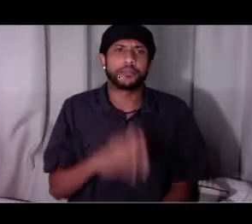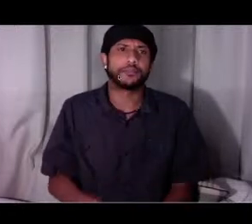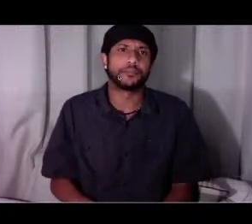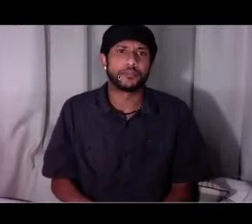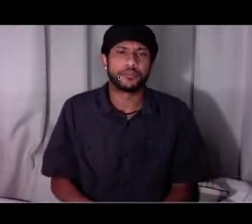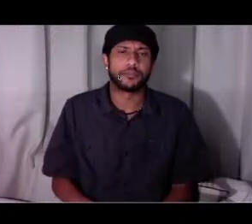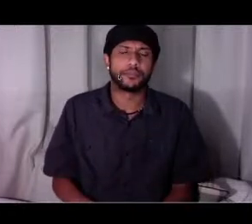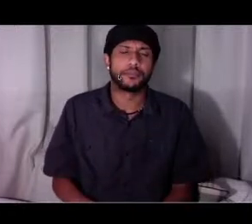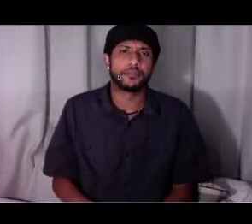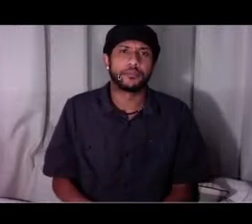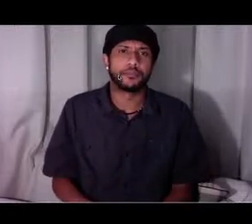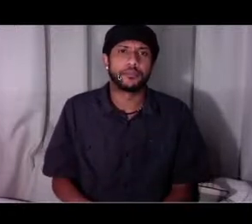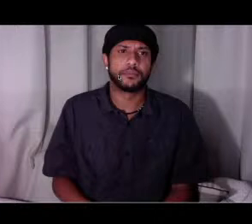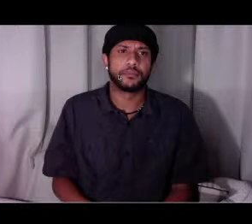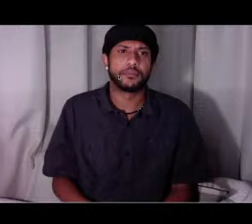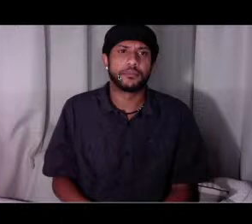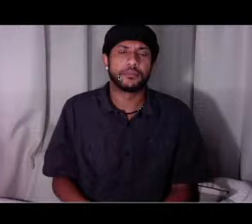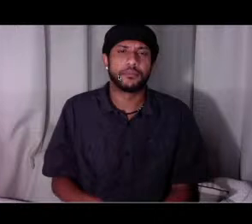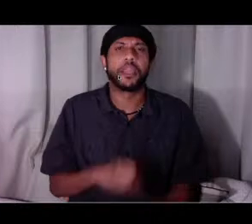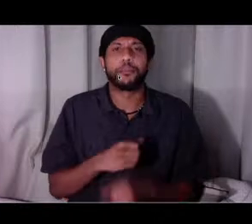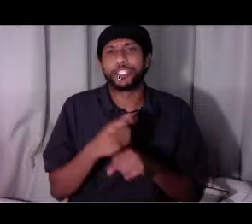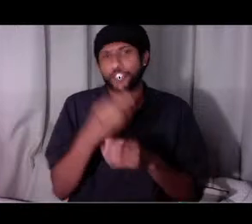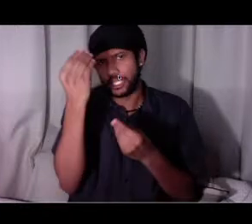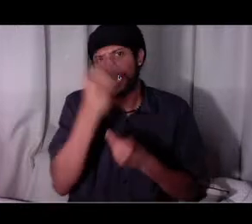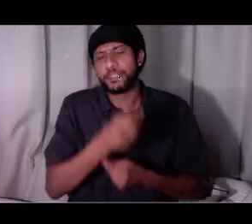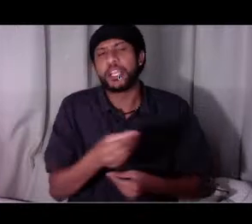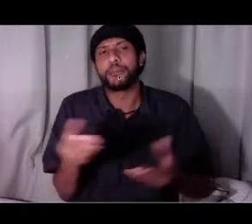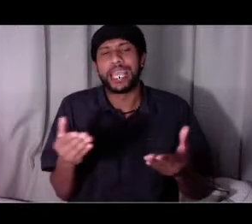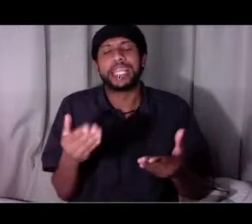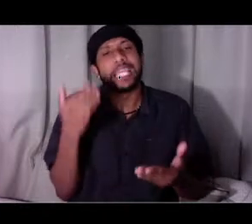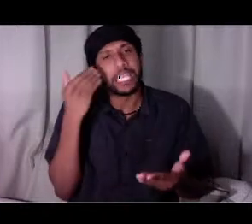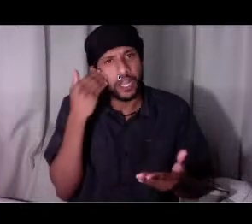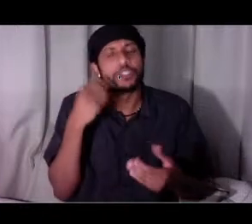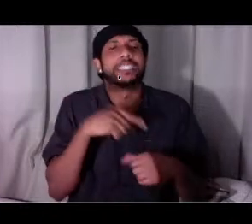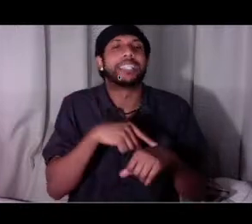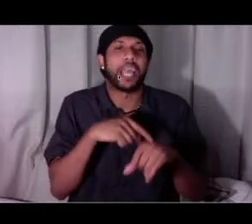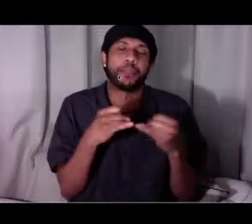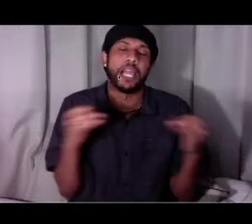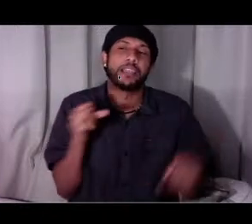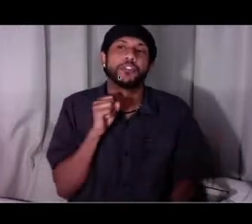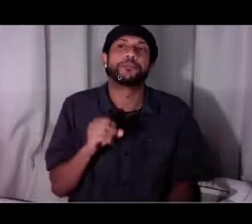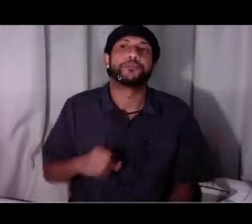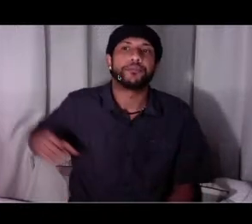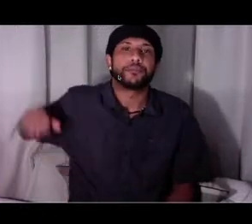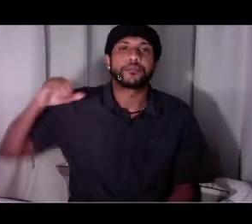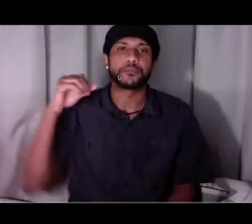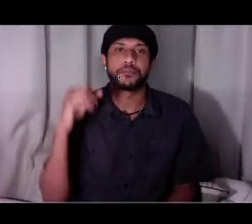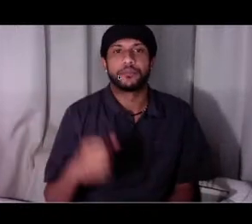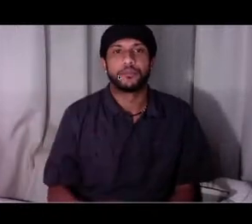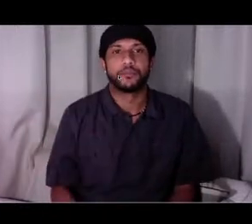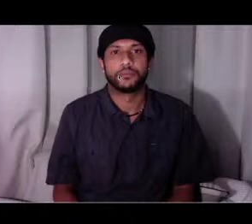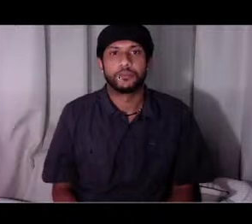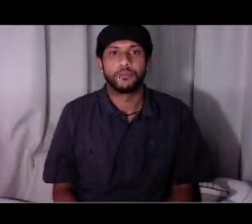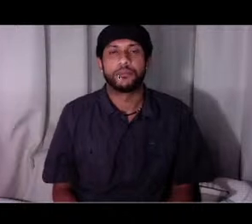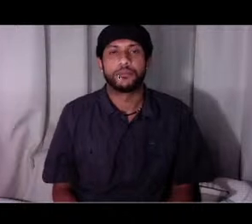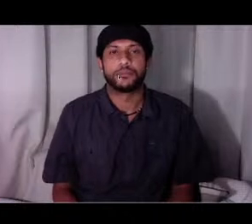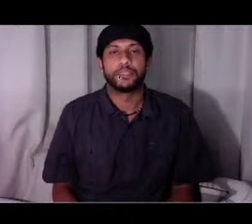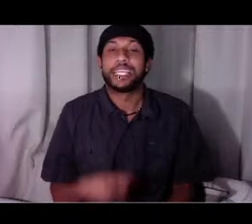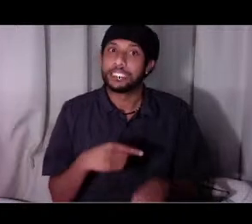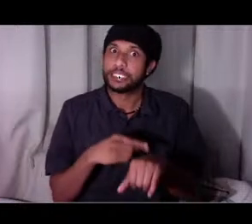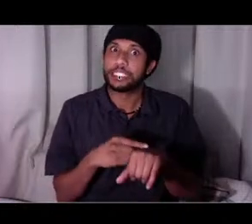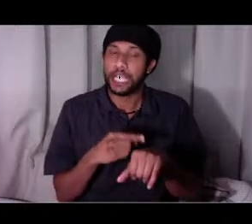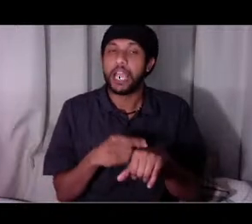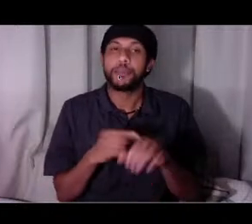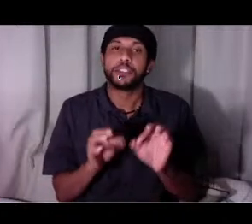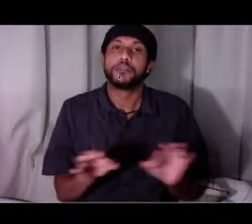um AB breast as he has been um and he's well aware as we are at the timeline are involved so U time is of the essence because there